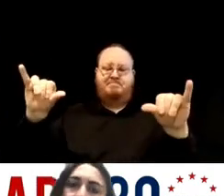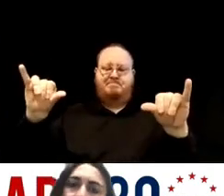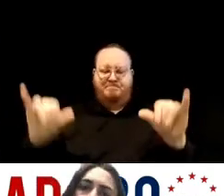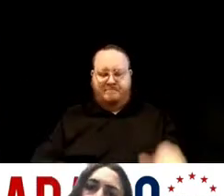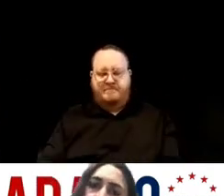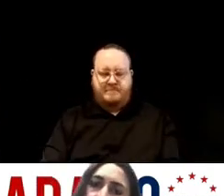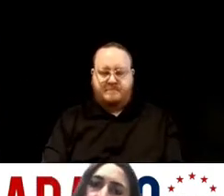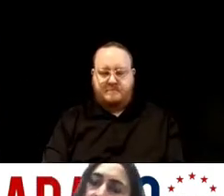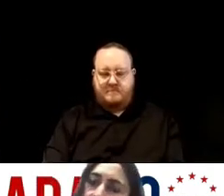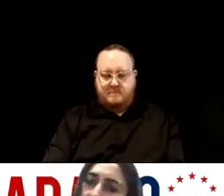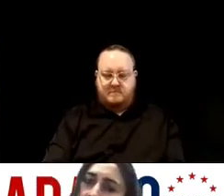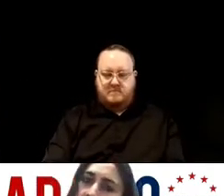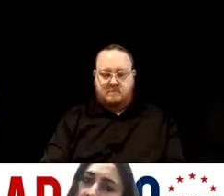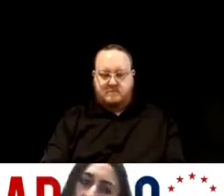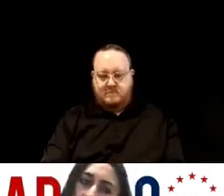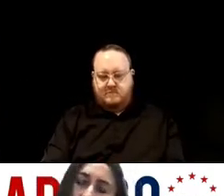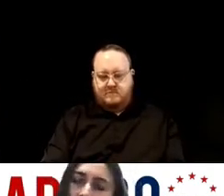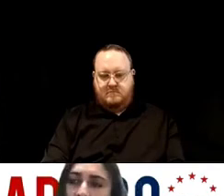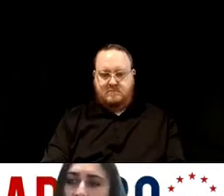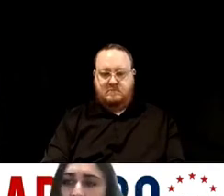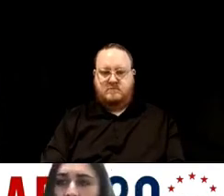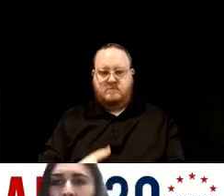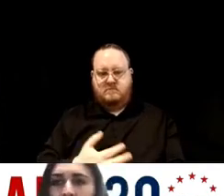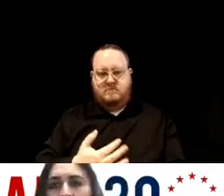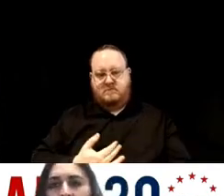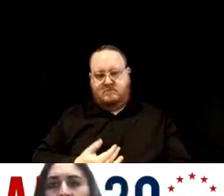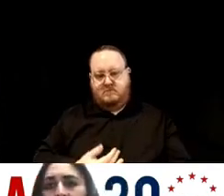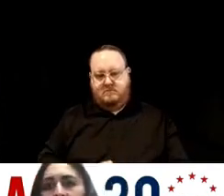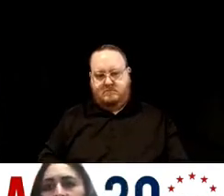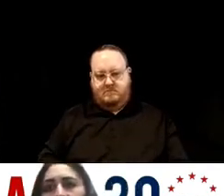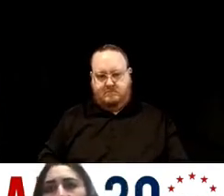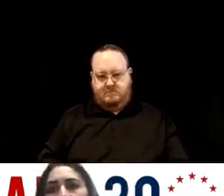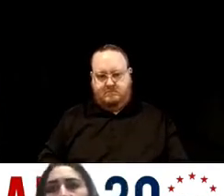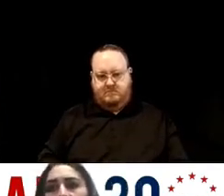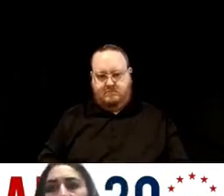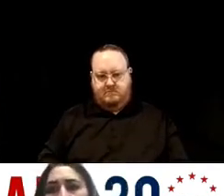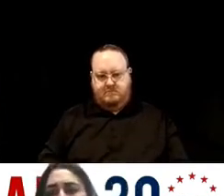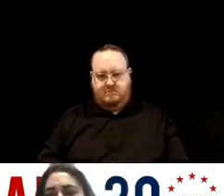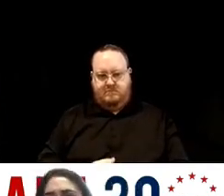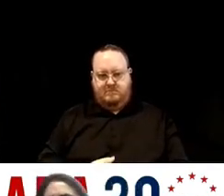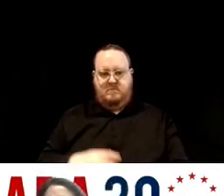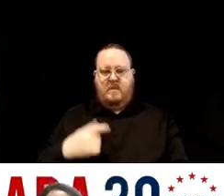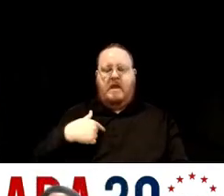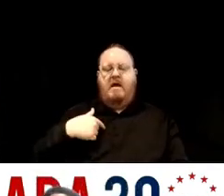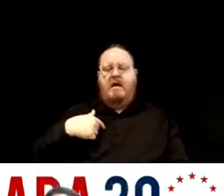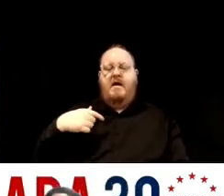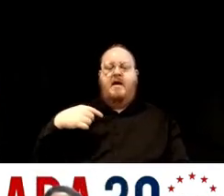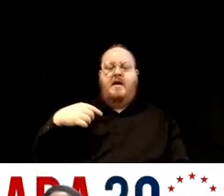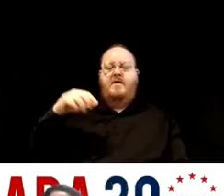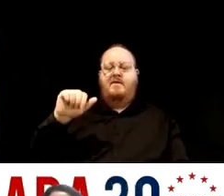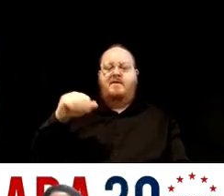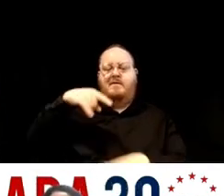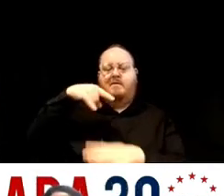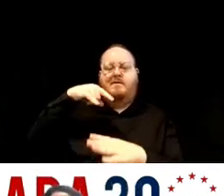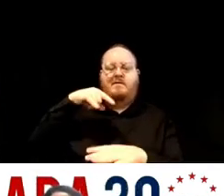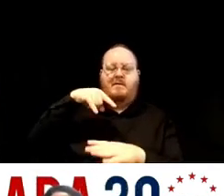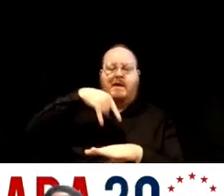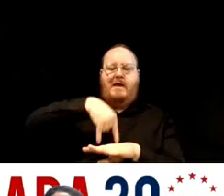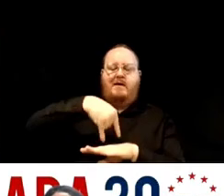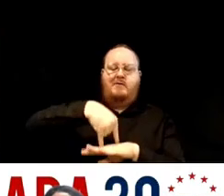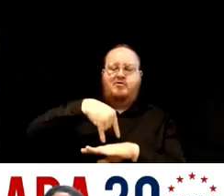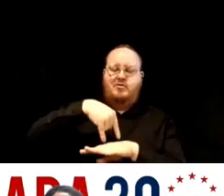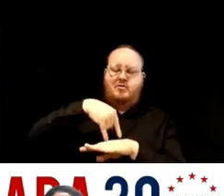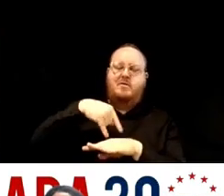Using Zoom on a phone, for example, I have a Pixel, I have an Android phone, and the way Zoom works on there is